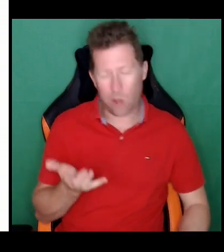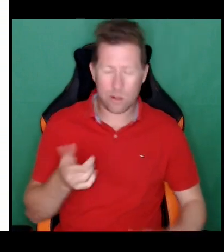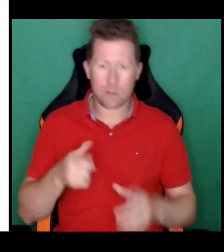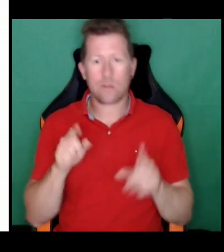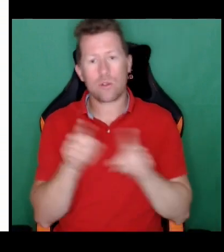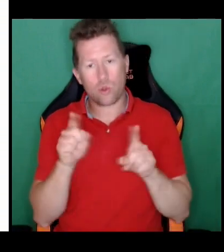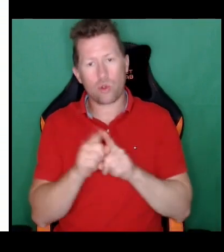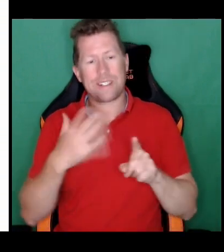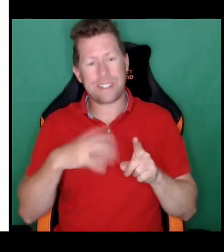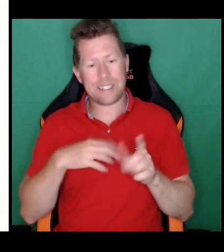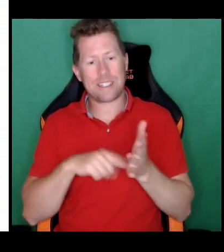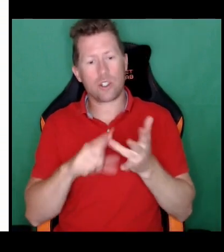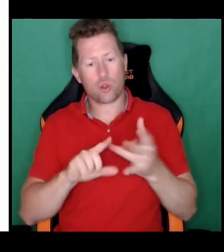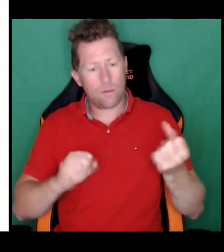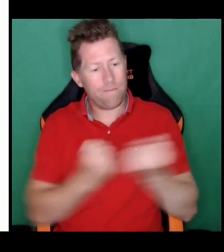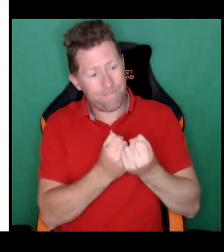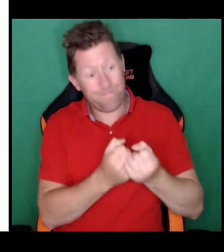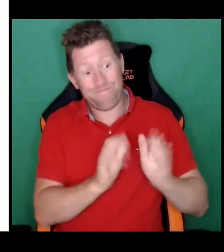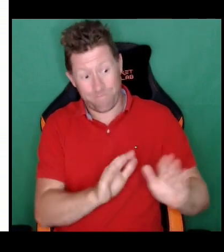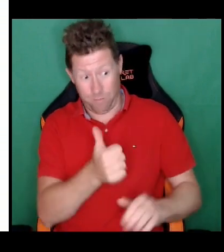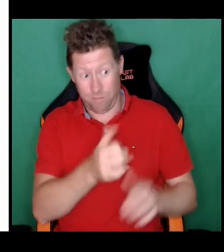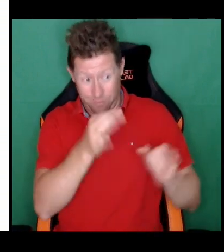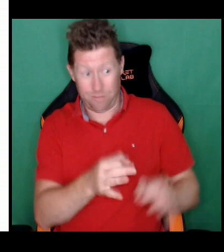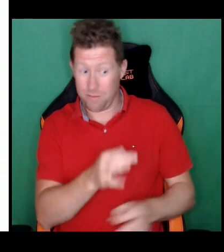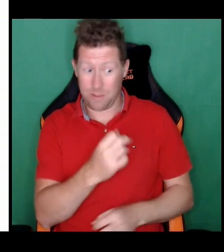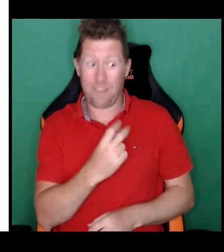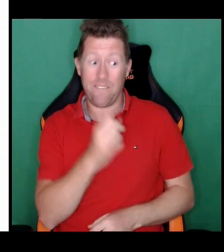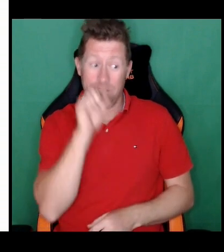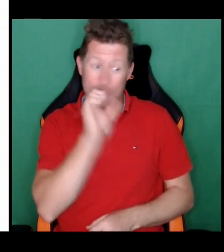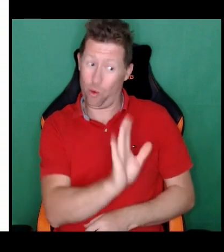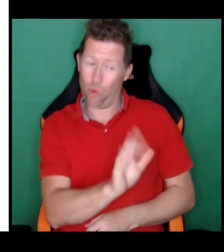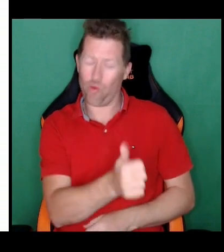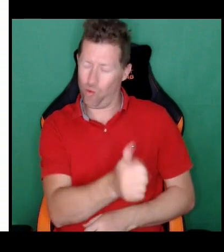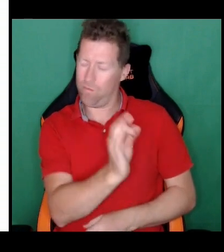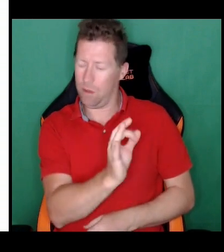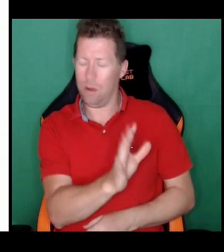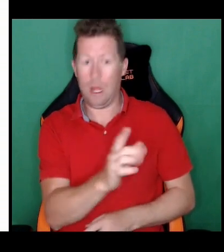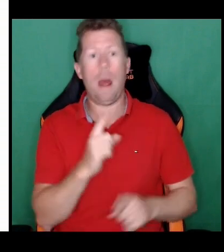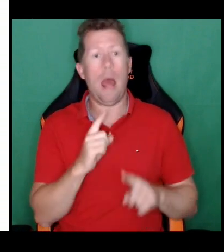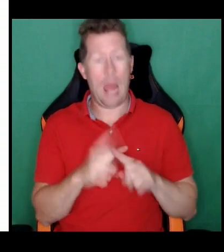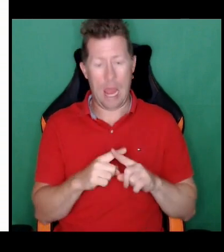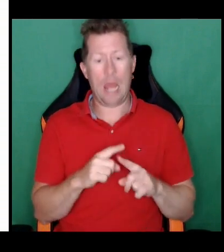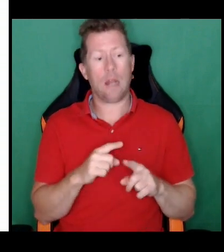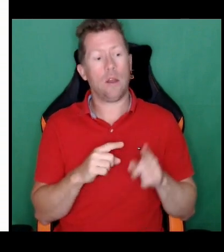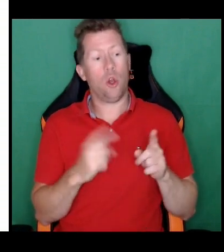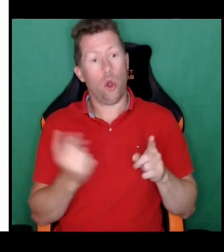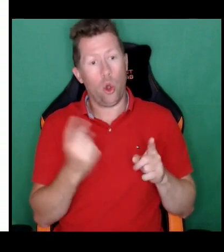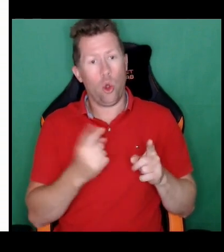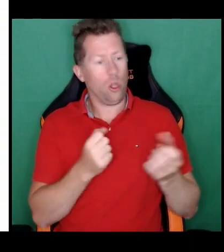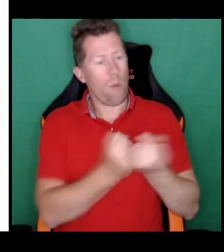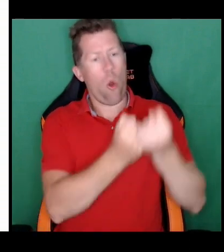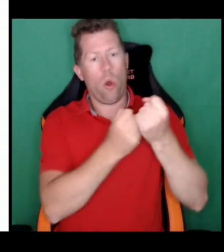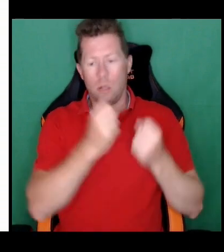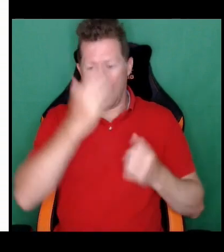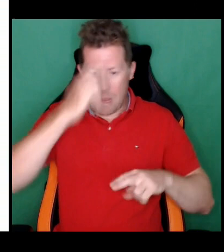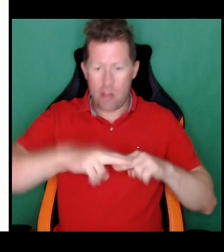is reinforce their good decision not to vape, and have this affirmed by the people that matter to them: parents,